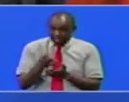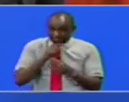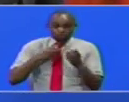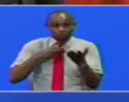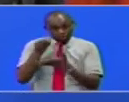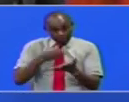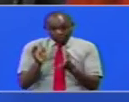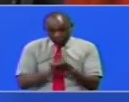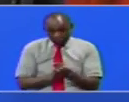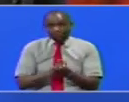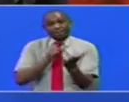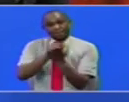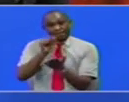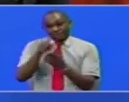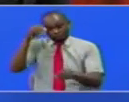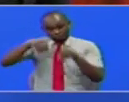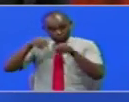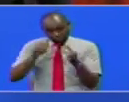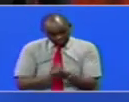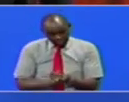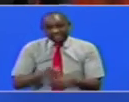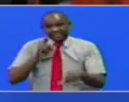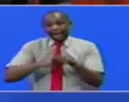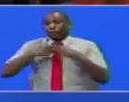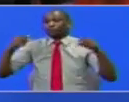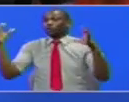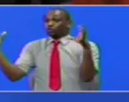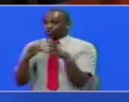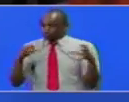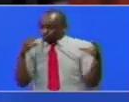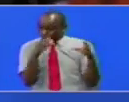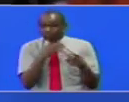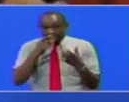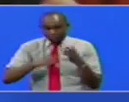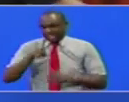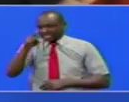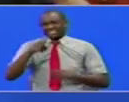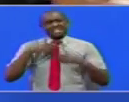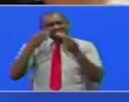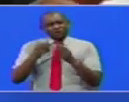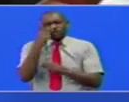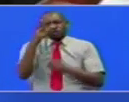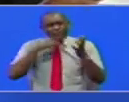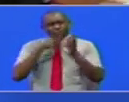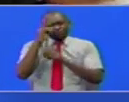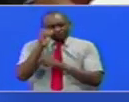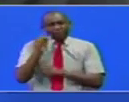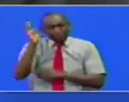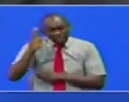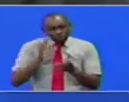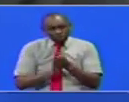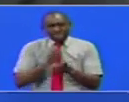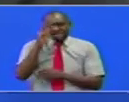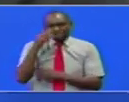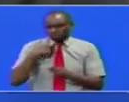on procurement of ballot papers redone after the opposition coalition challenged the awarding of 2.5 billion shillings